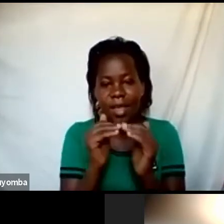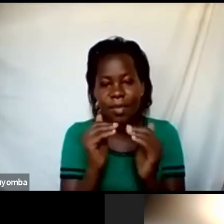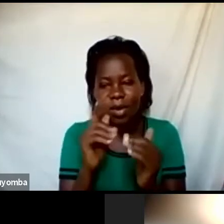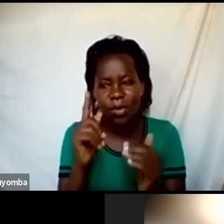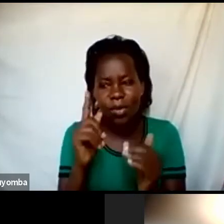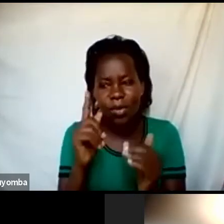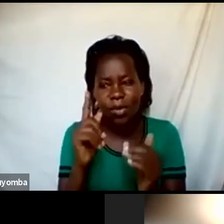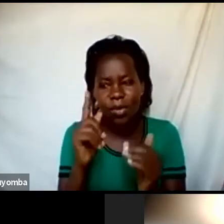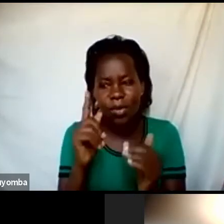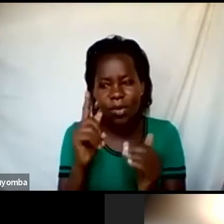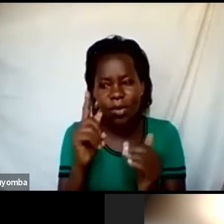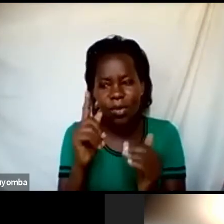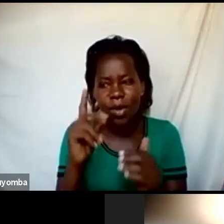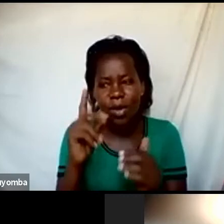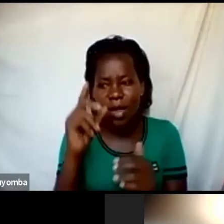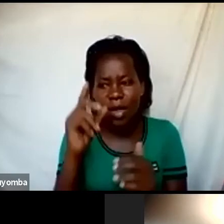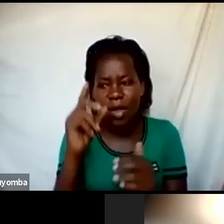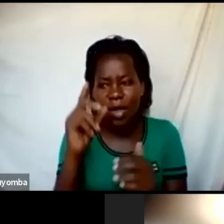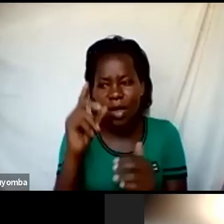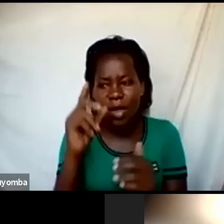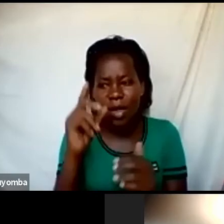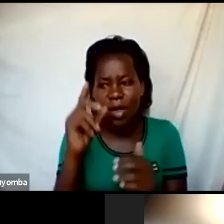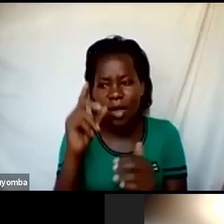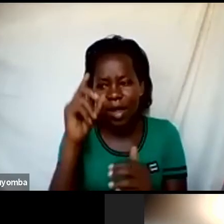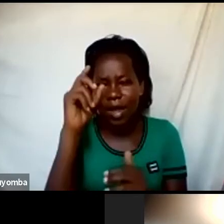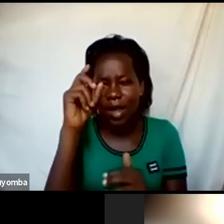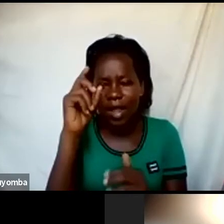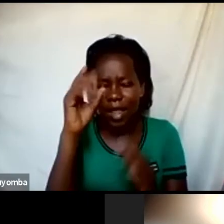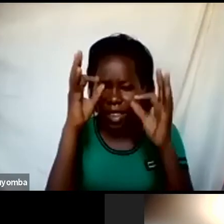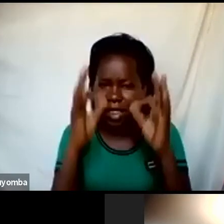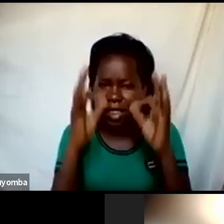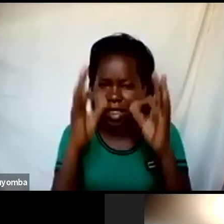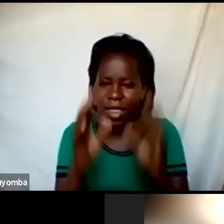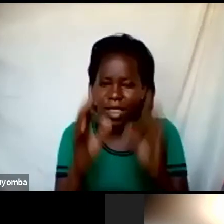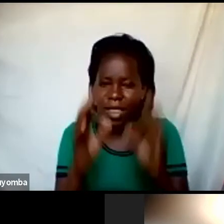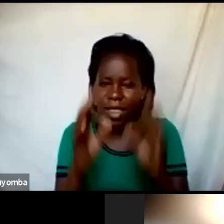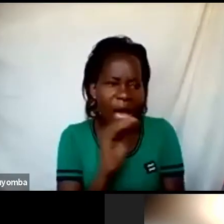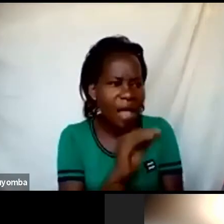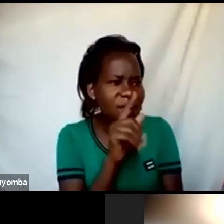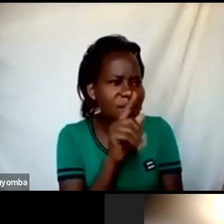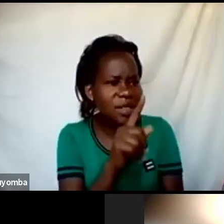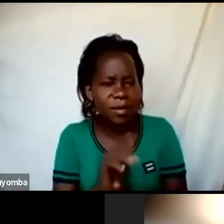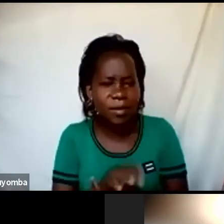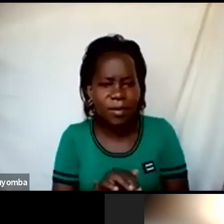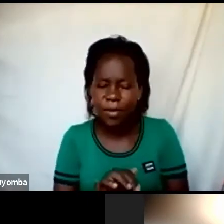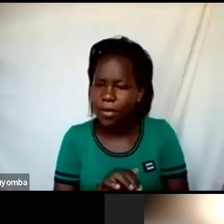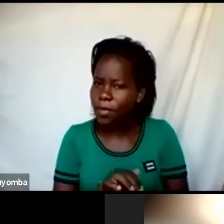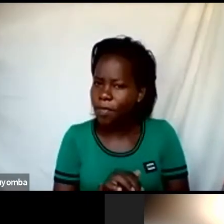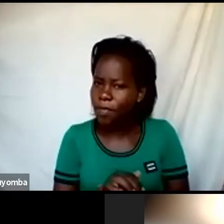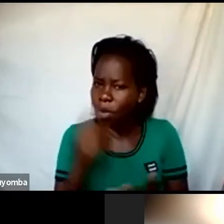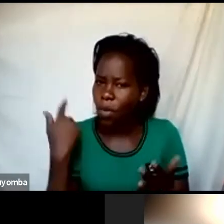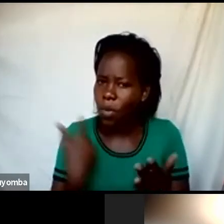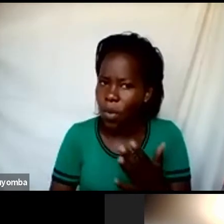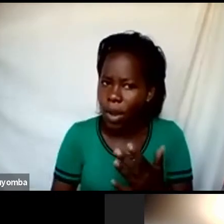is the one thing you would want me to go away with? And she told me, one of the challenges we have as young people is we are not